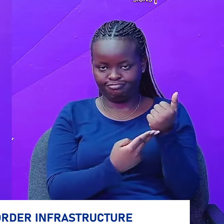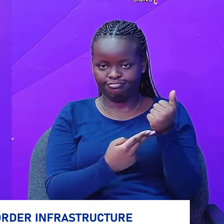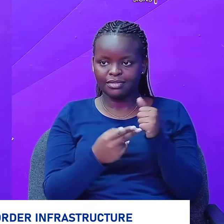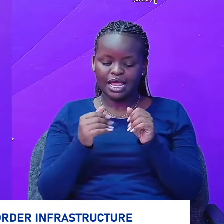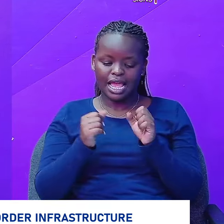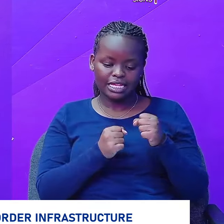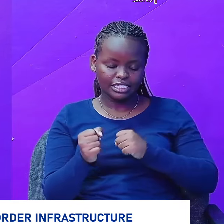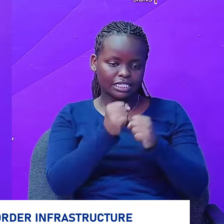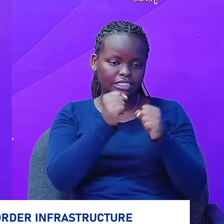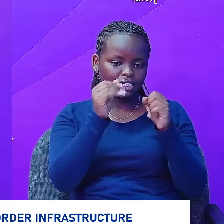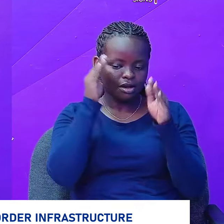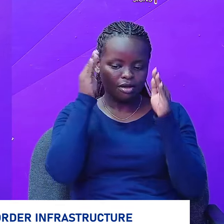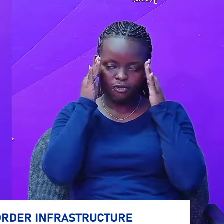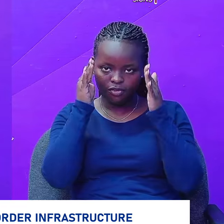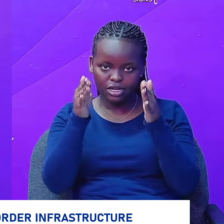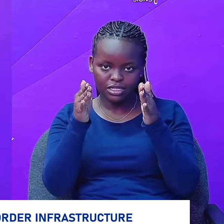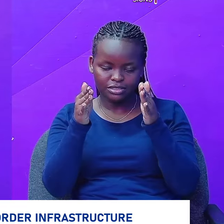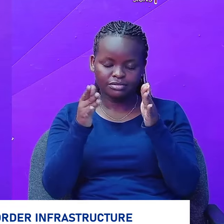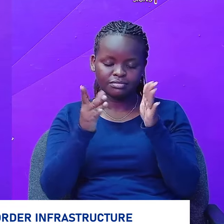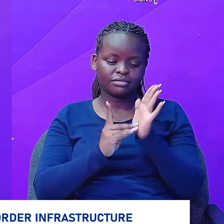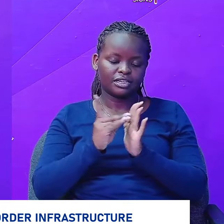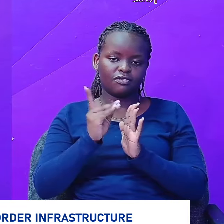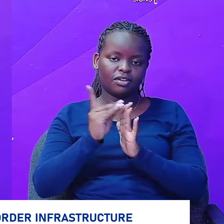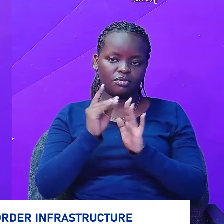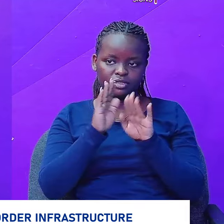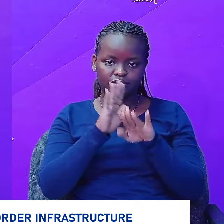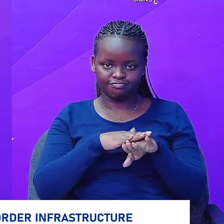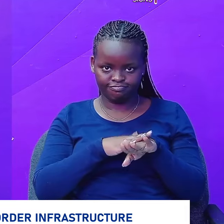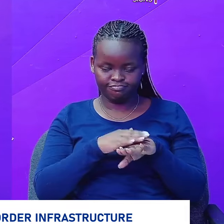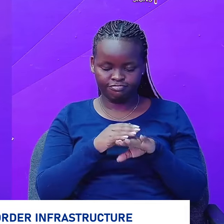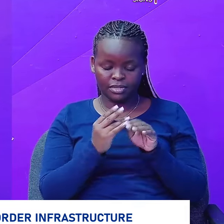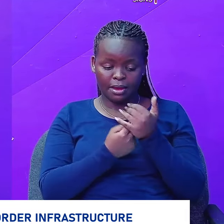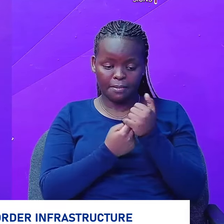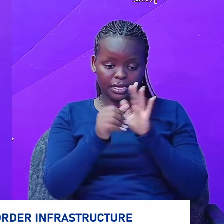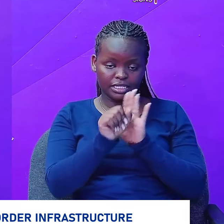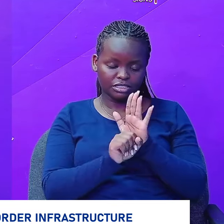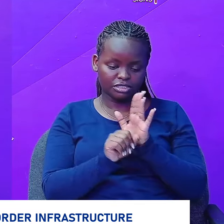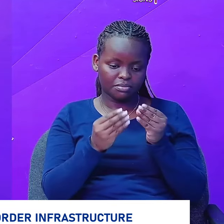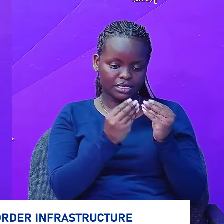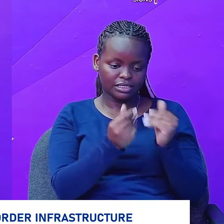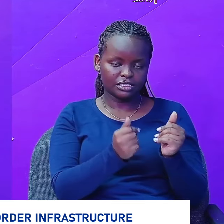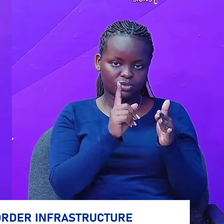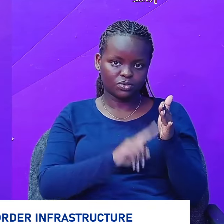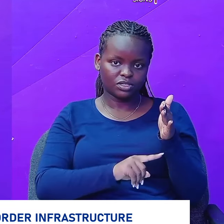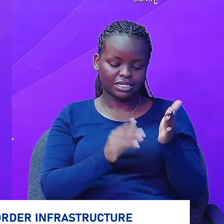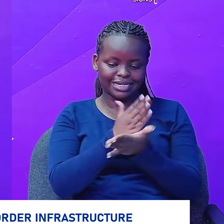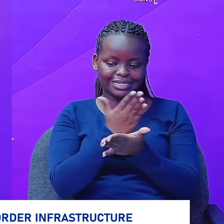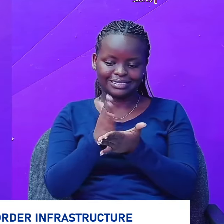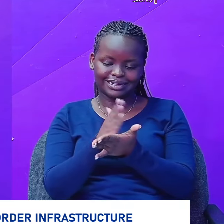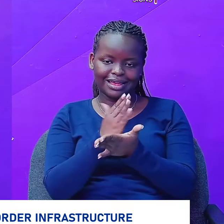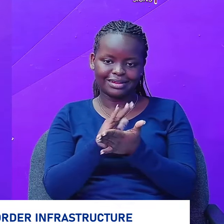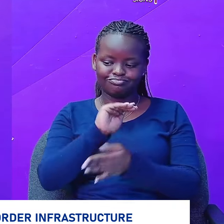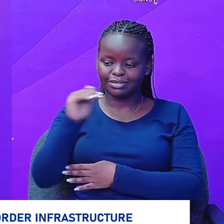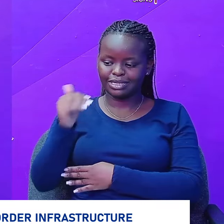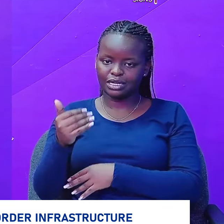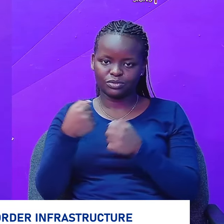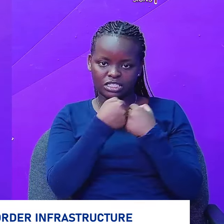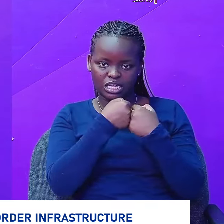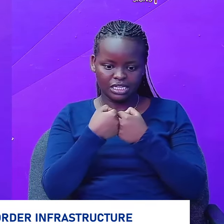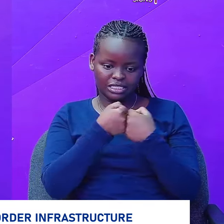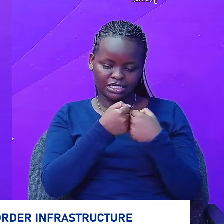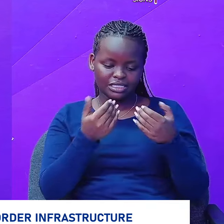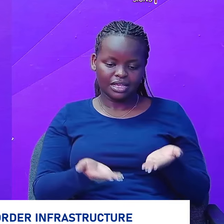commitment to coordinated development. The partnership is expected to address shared urban challenges, enhance